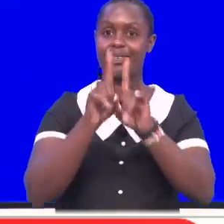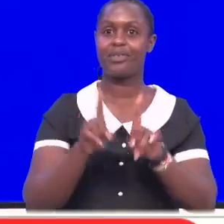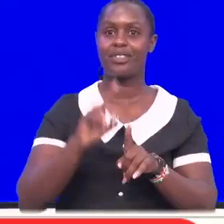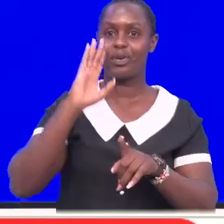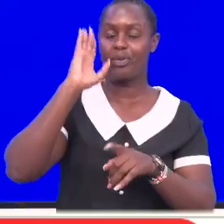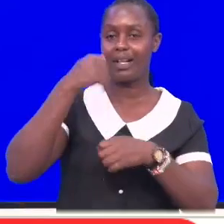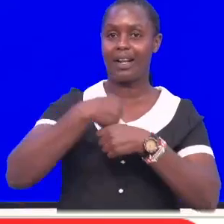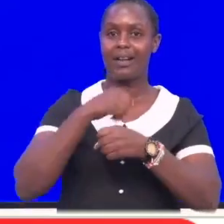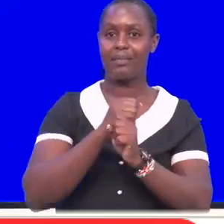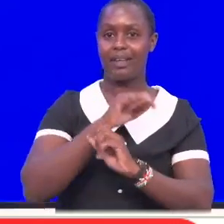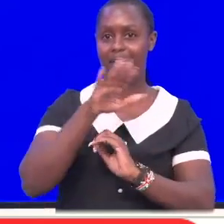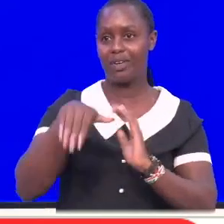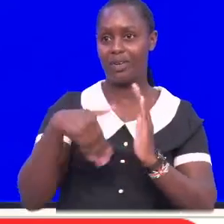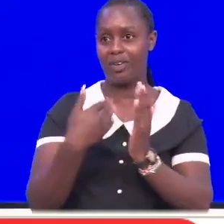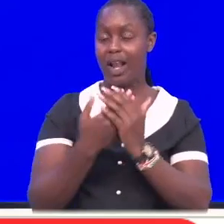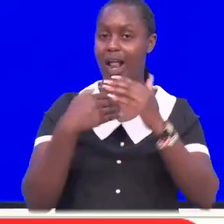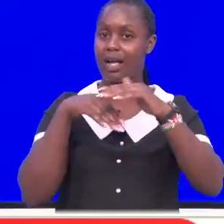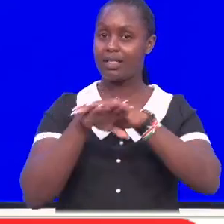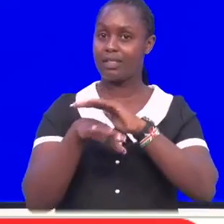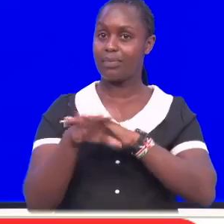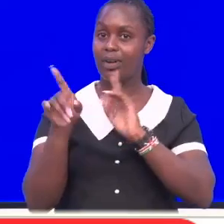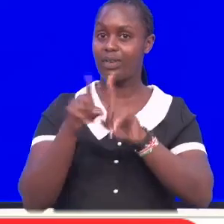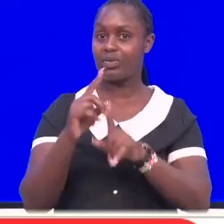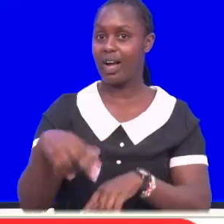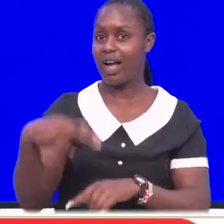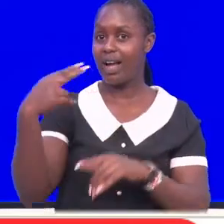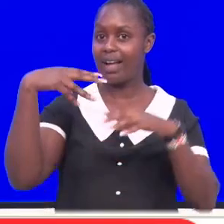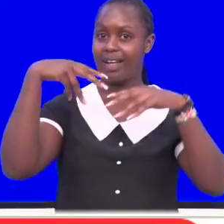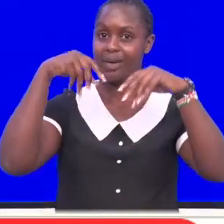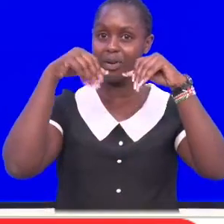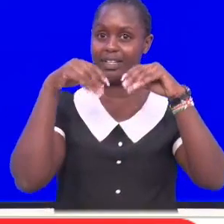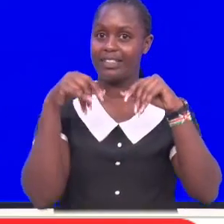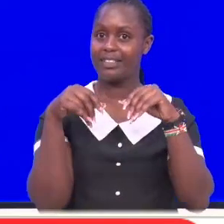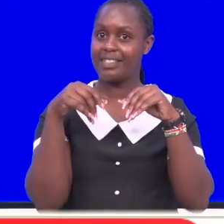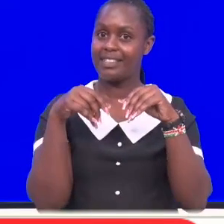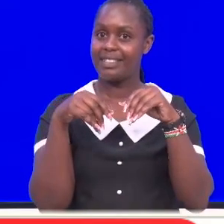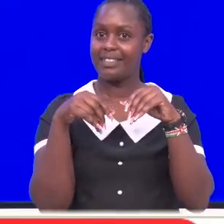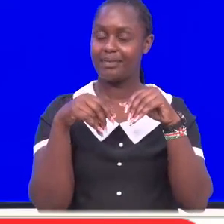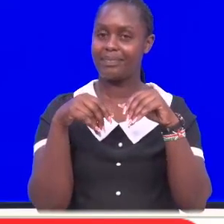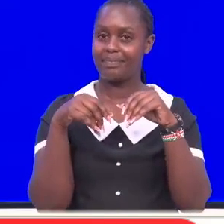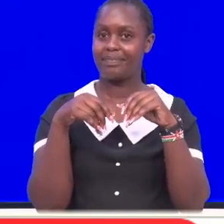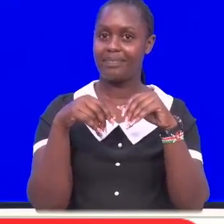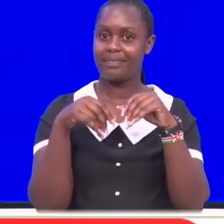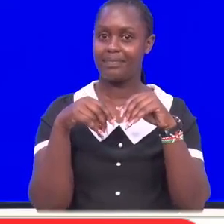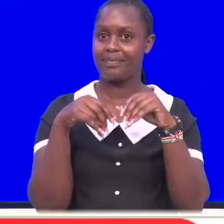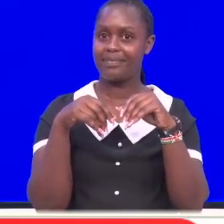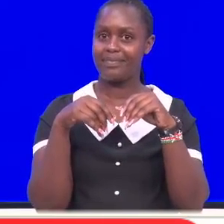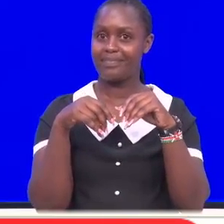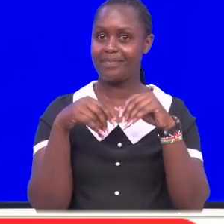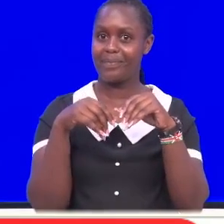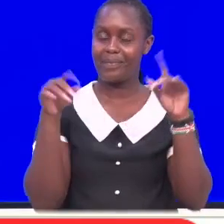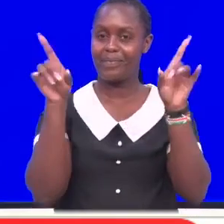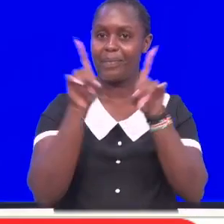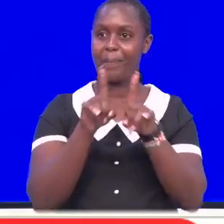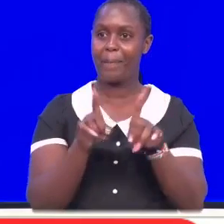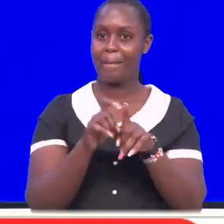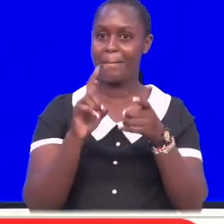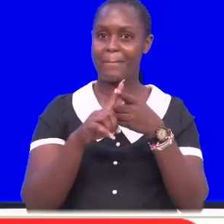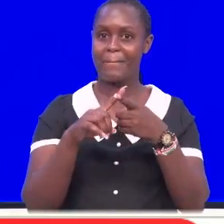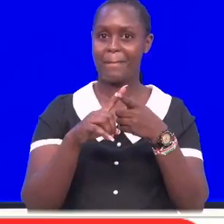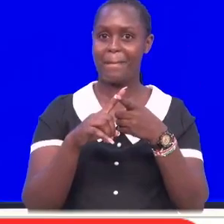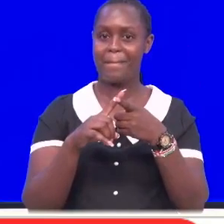in accelerating access to high-quality 4G devices across the country. And this